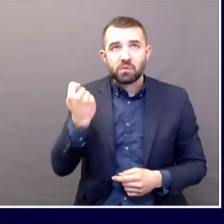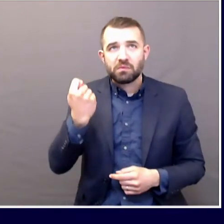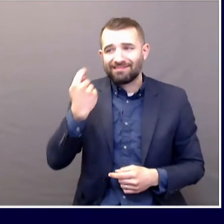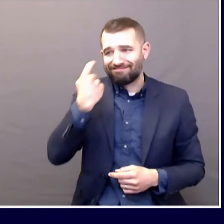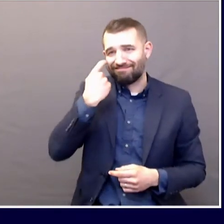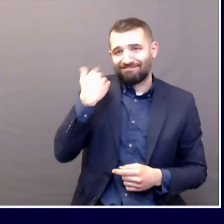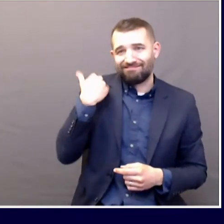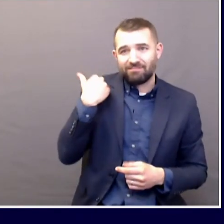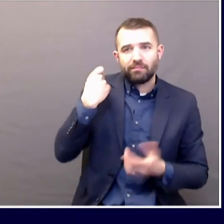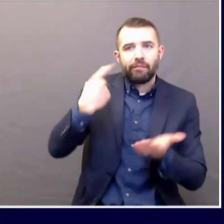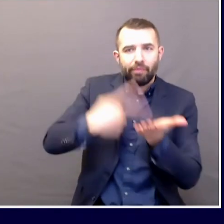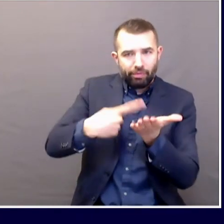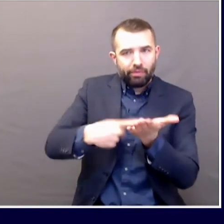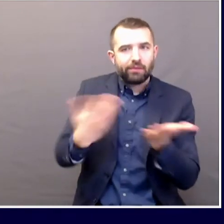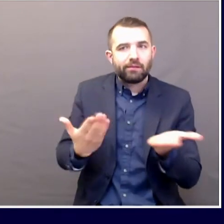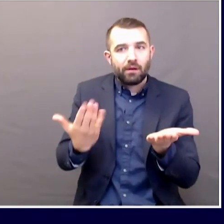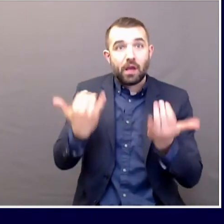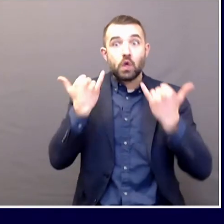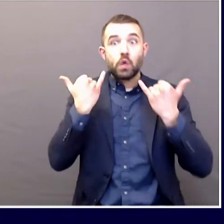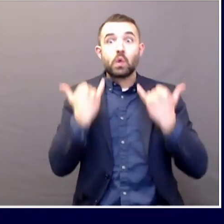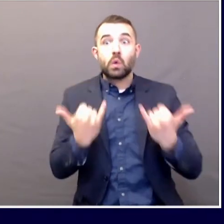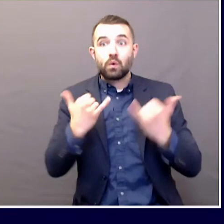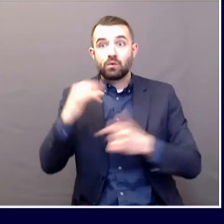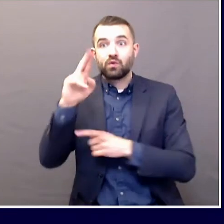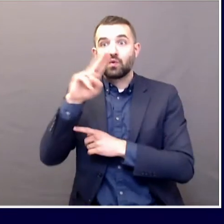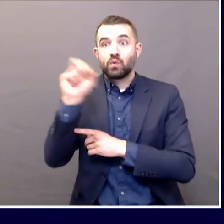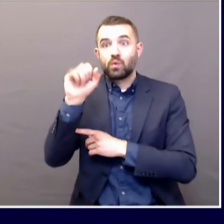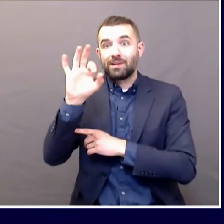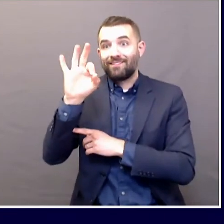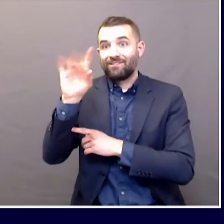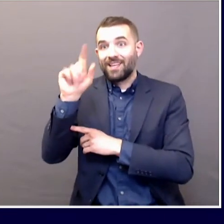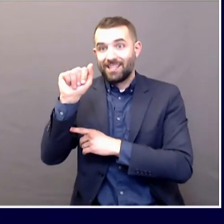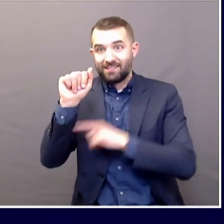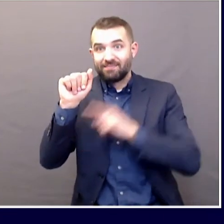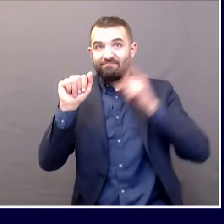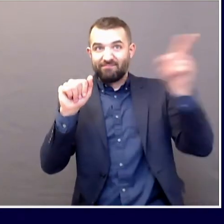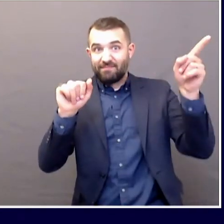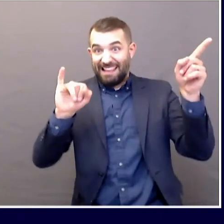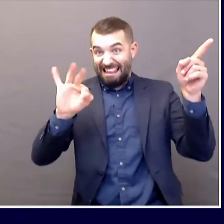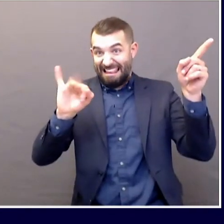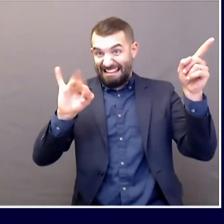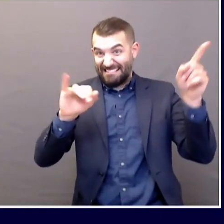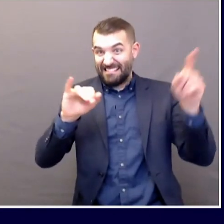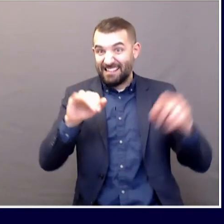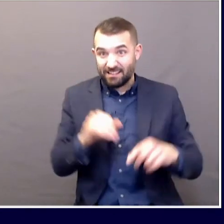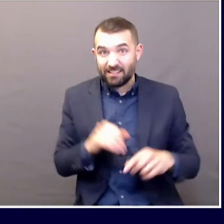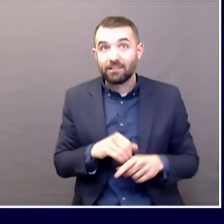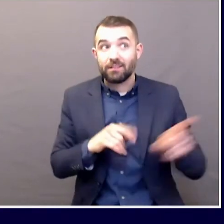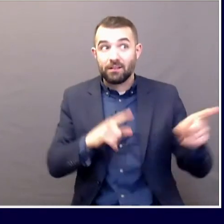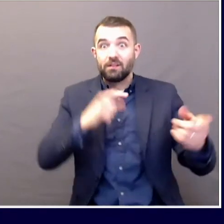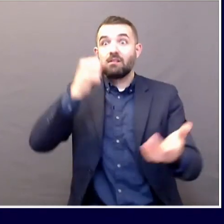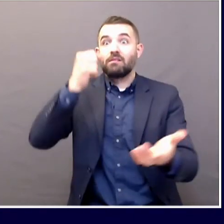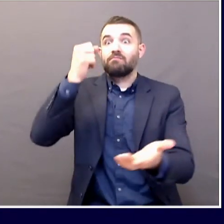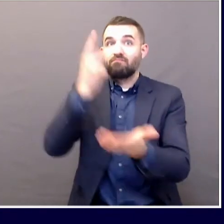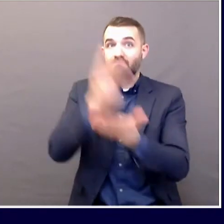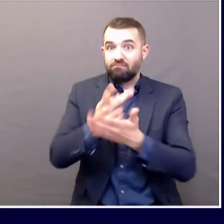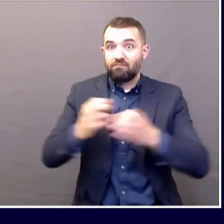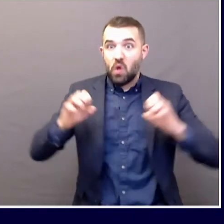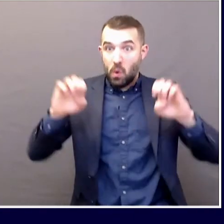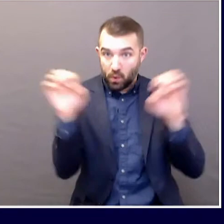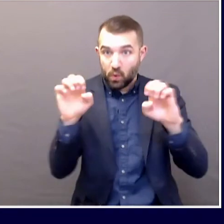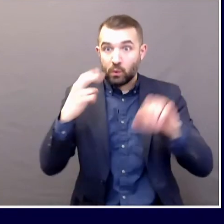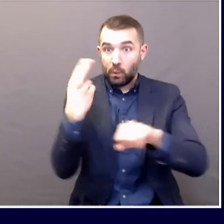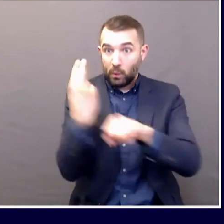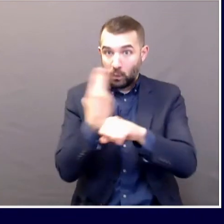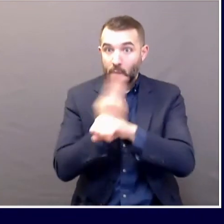FDA ultimately issues an emergency use authorization for Johnson & Johnson's vaccine candidate, that